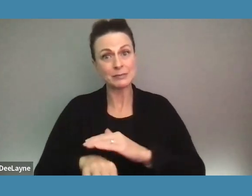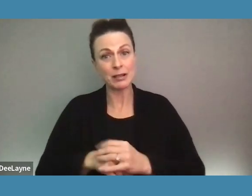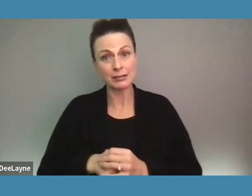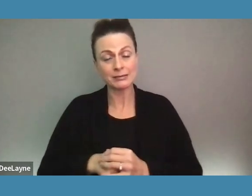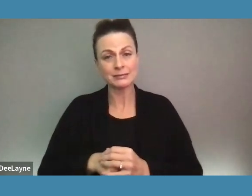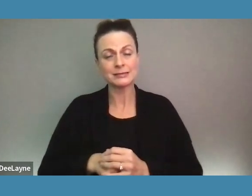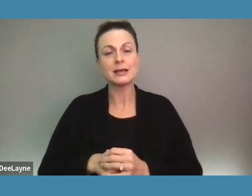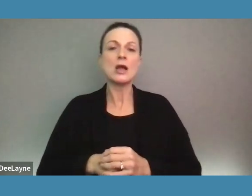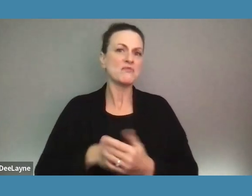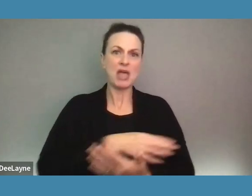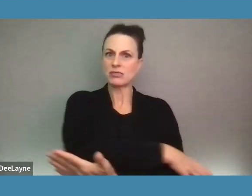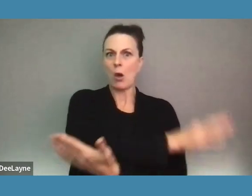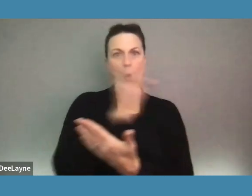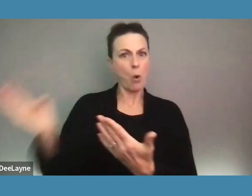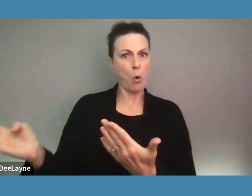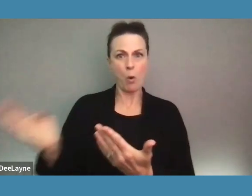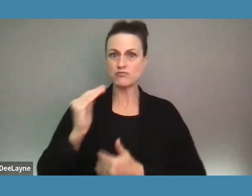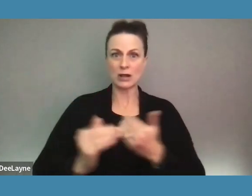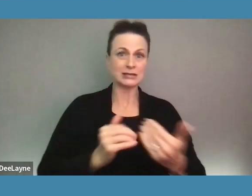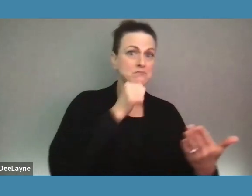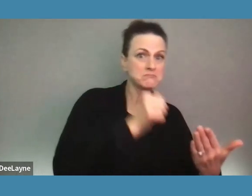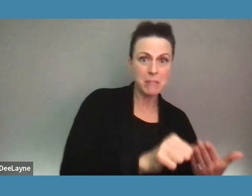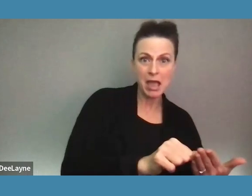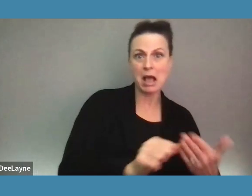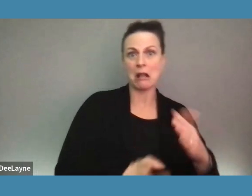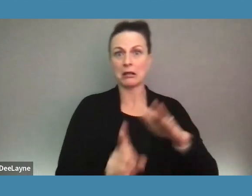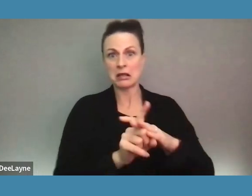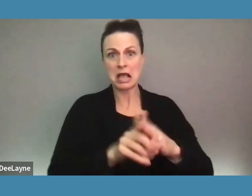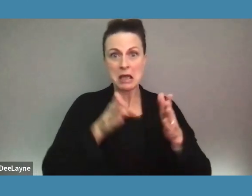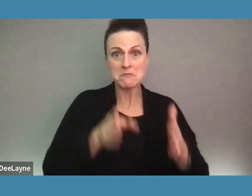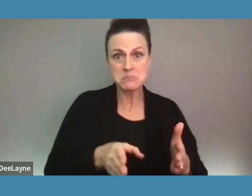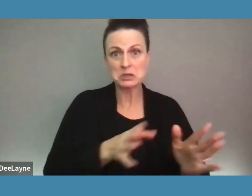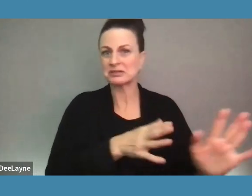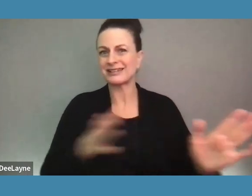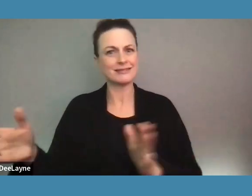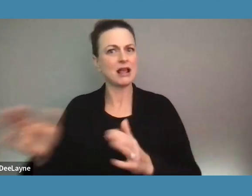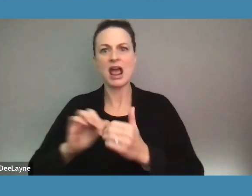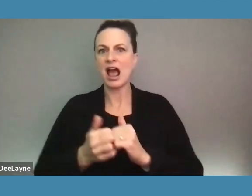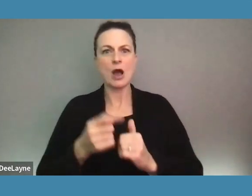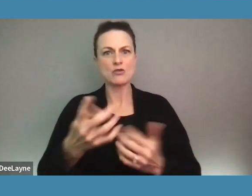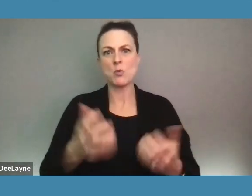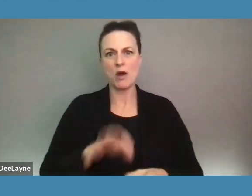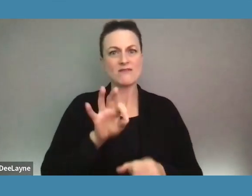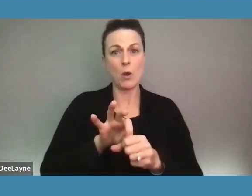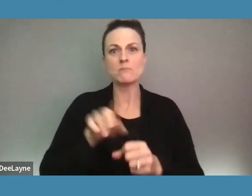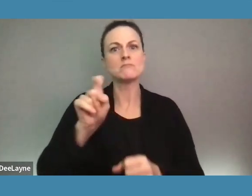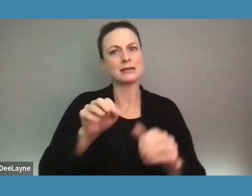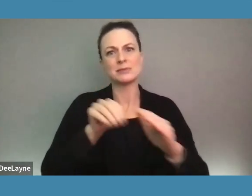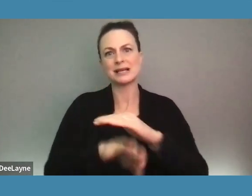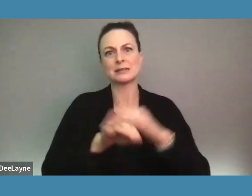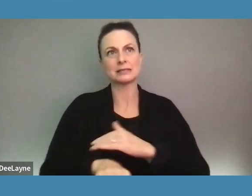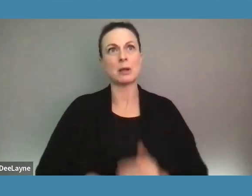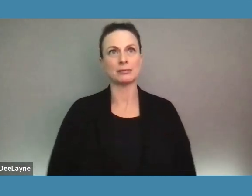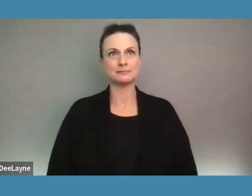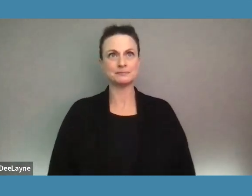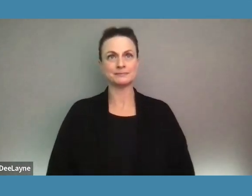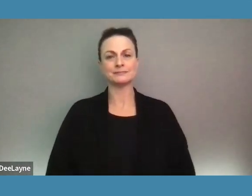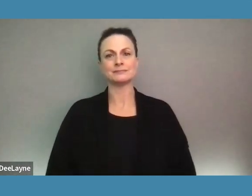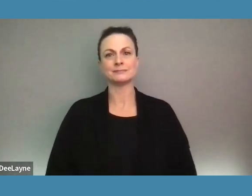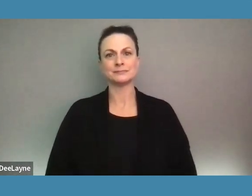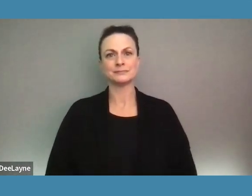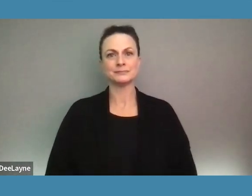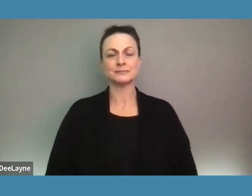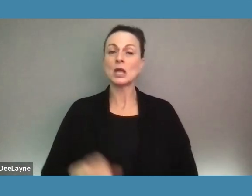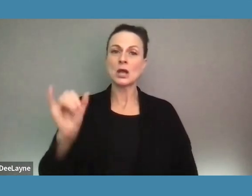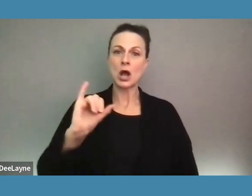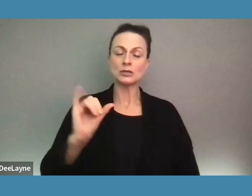that the whole process, vote by mail, and however else you vote has to be accessible. It also,